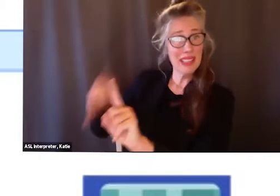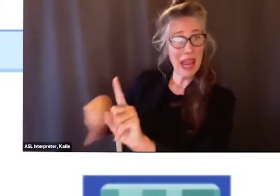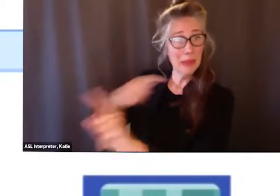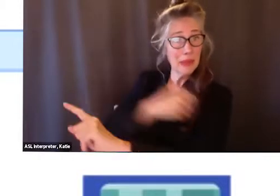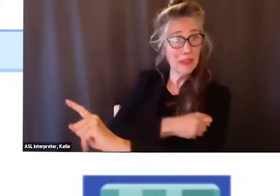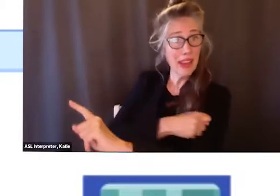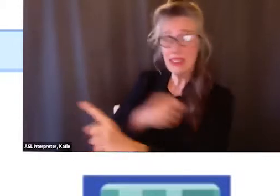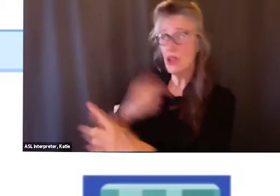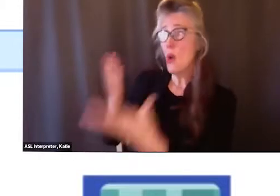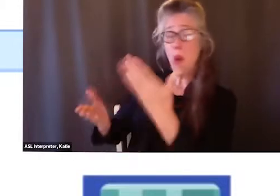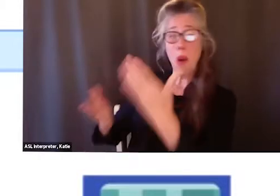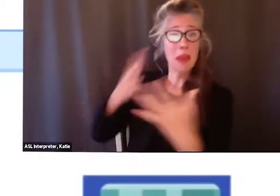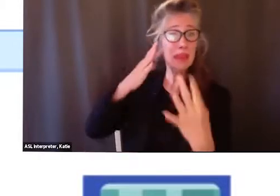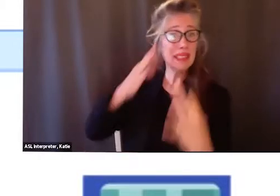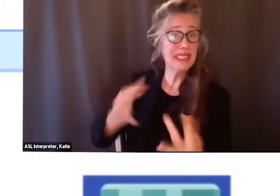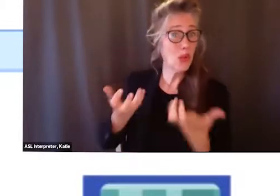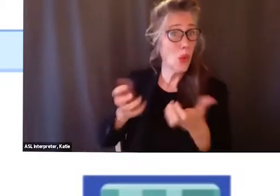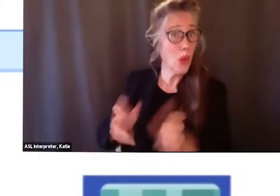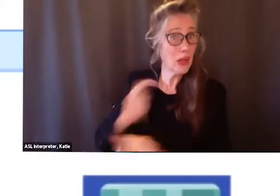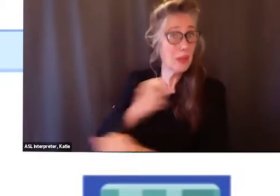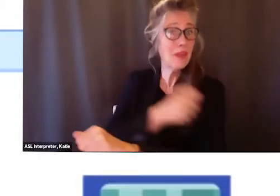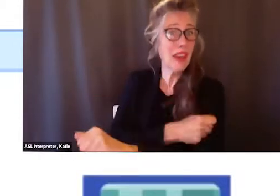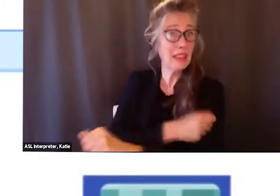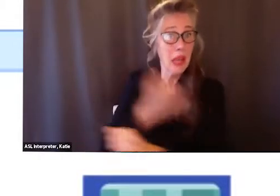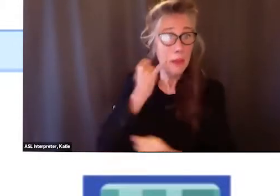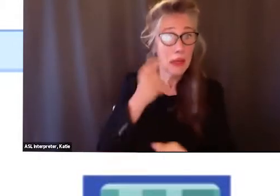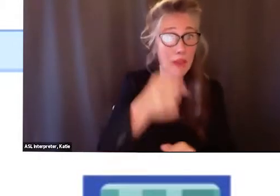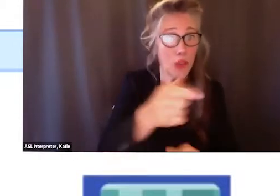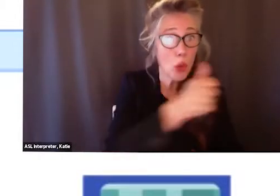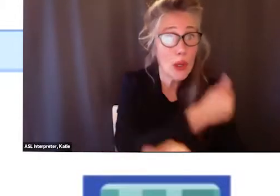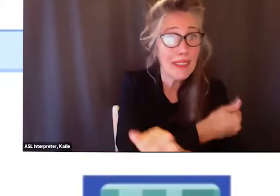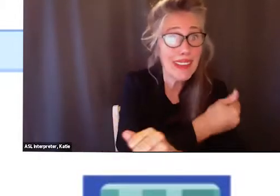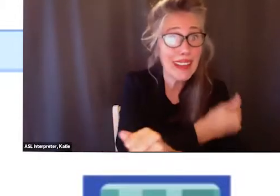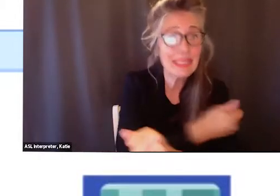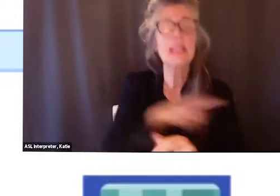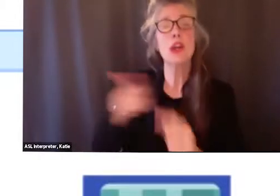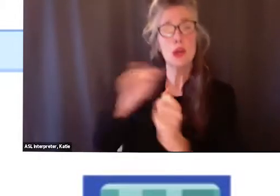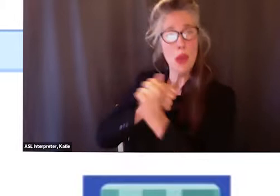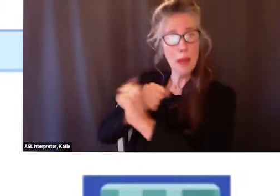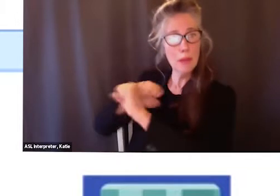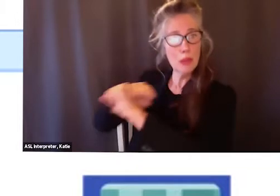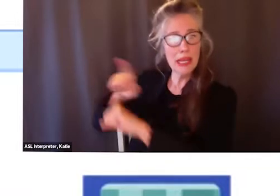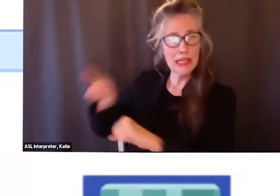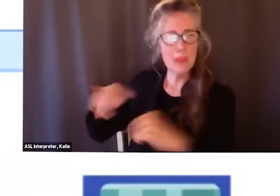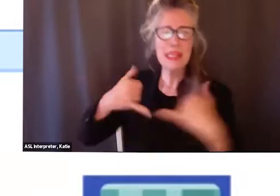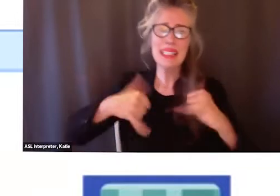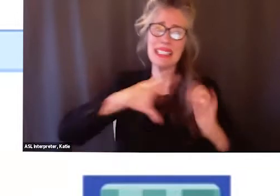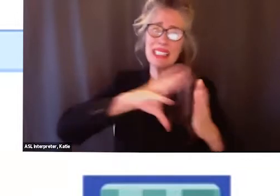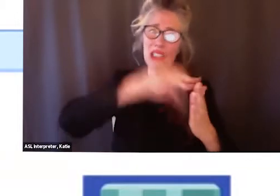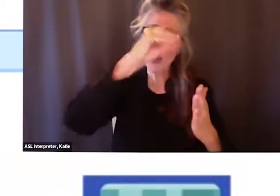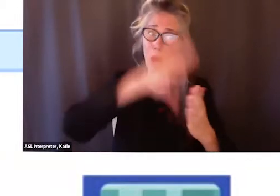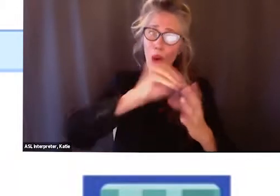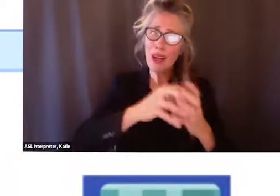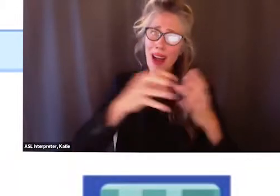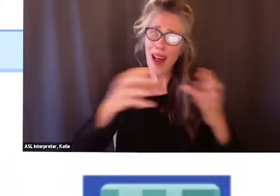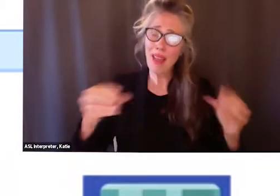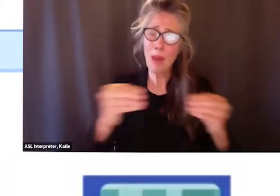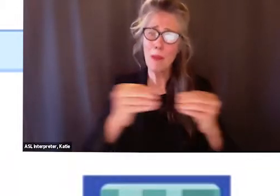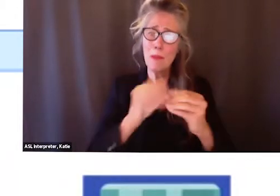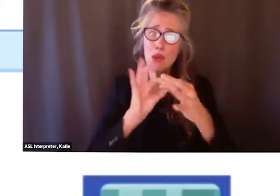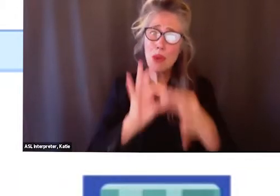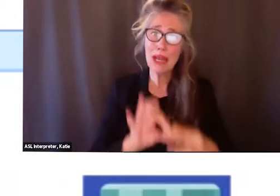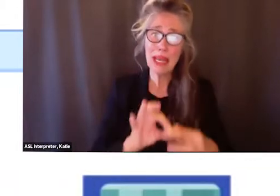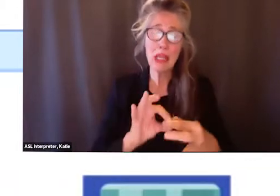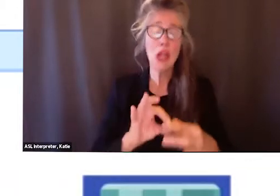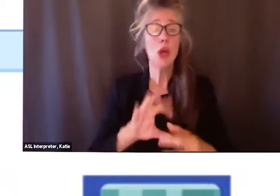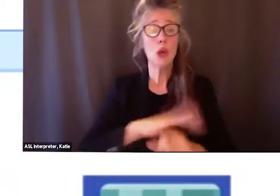vaccinated. Immunity after COVID-19 vaccination. There's still a lot we're learning about COVID-19 vaccines, and